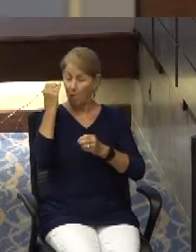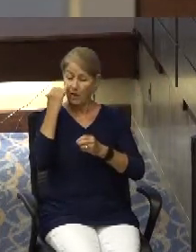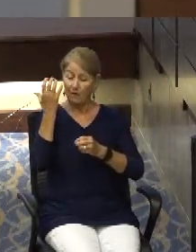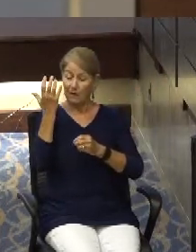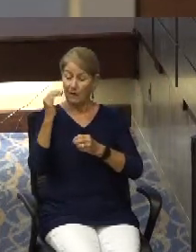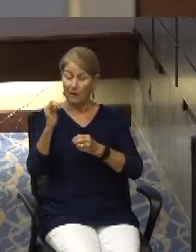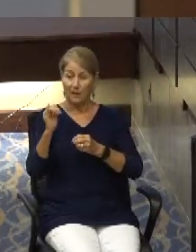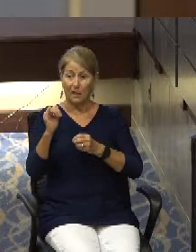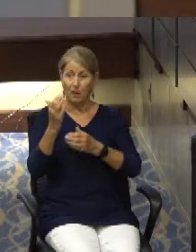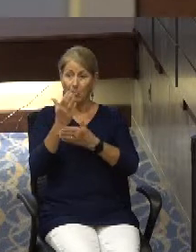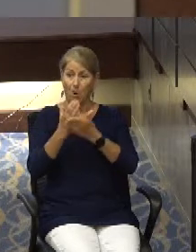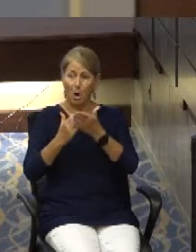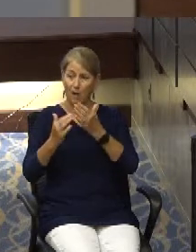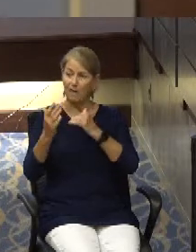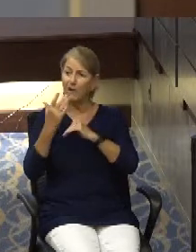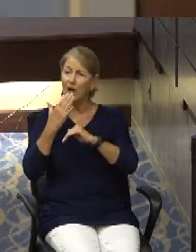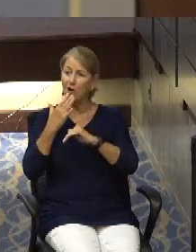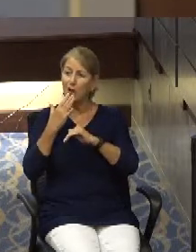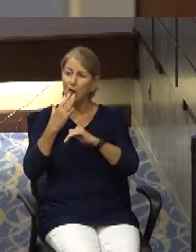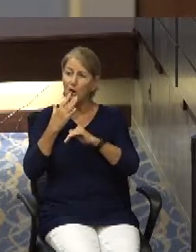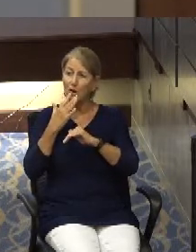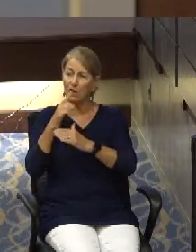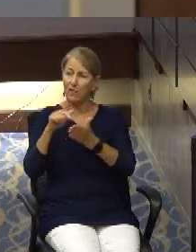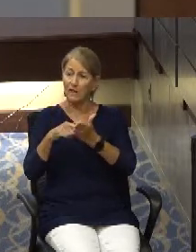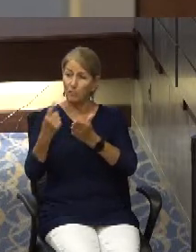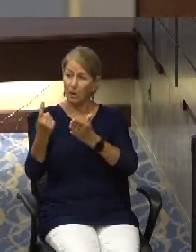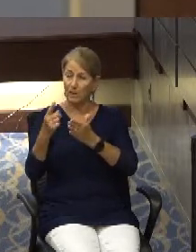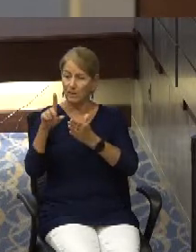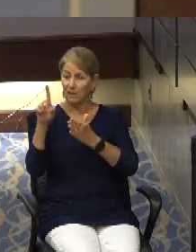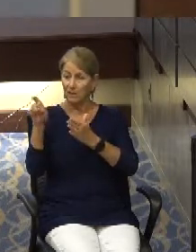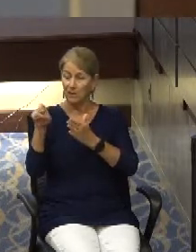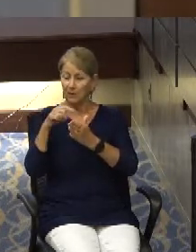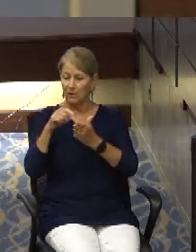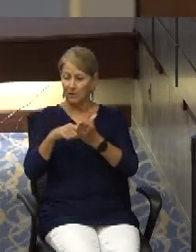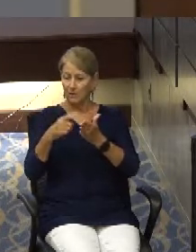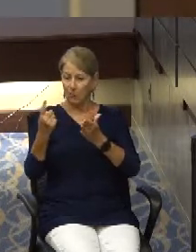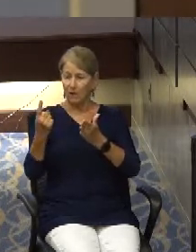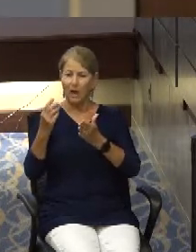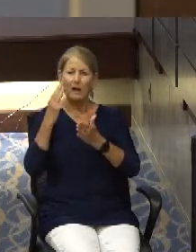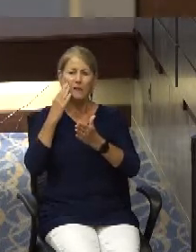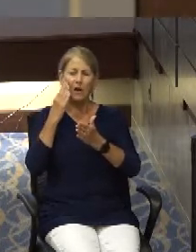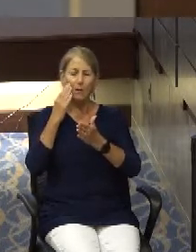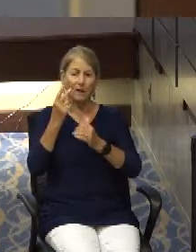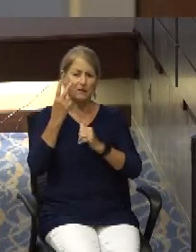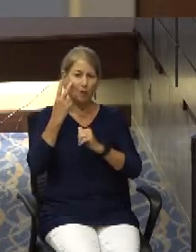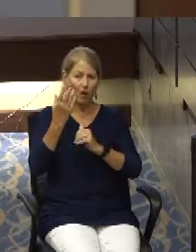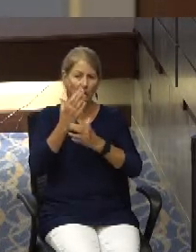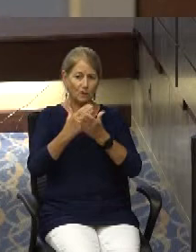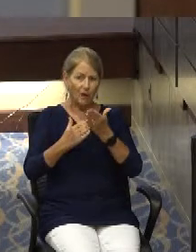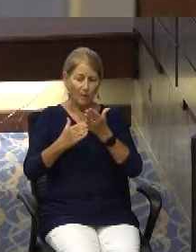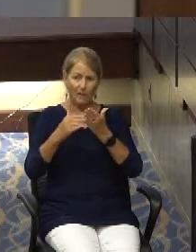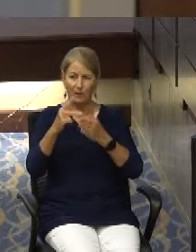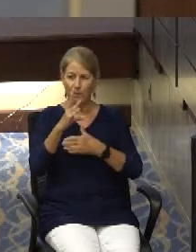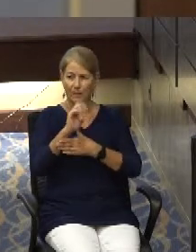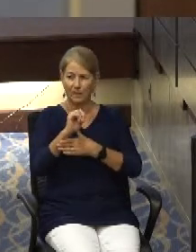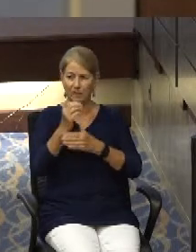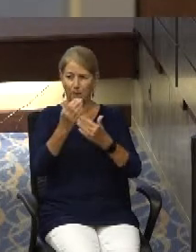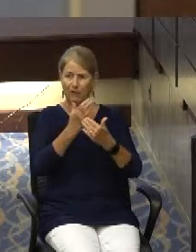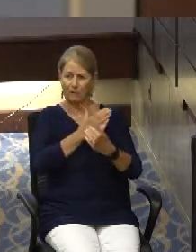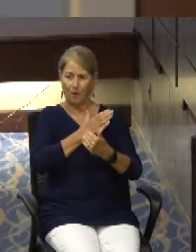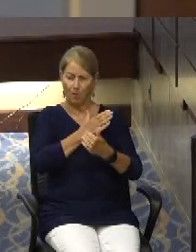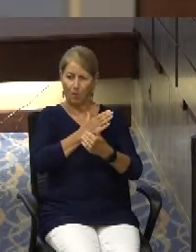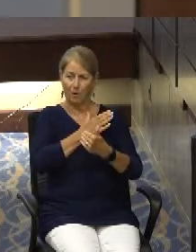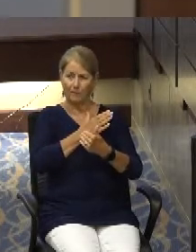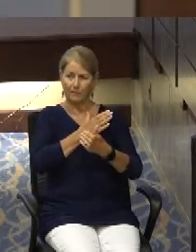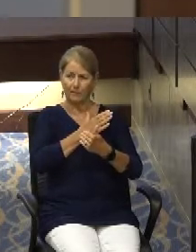any elements of color in this one? Well, this one. I know I saw some in the Yes. the pieces before,